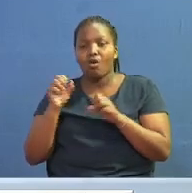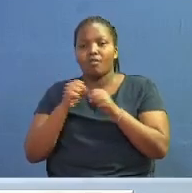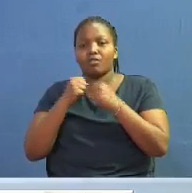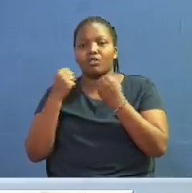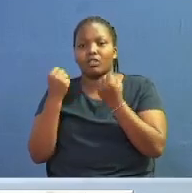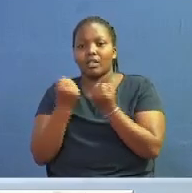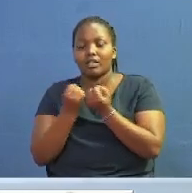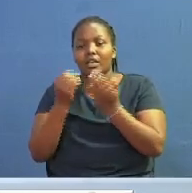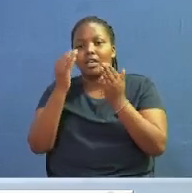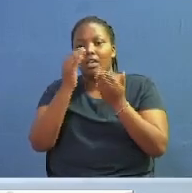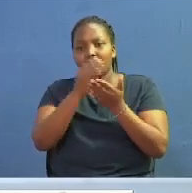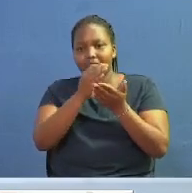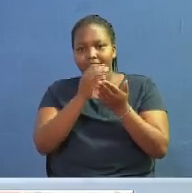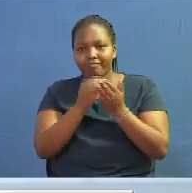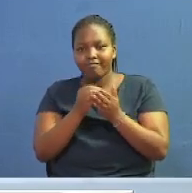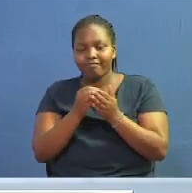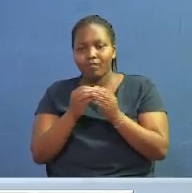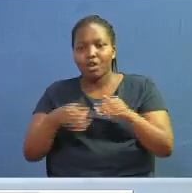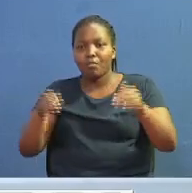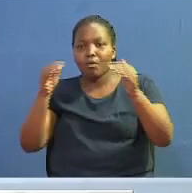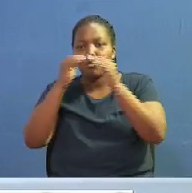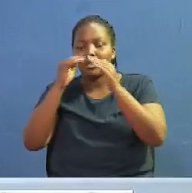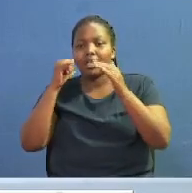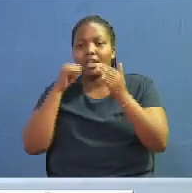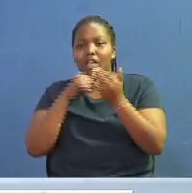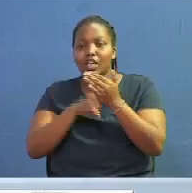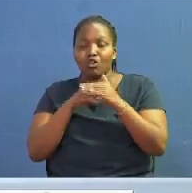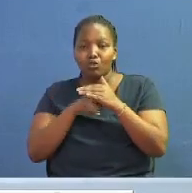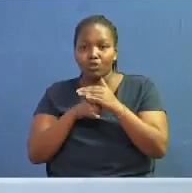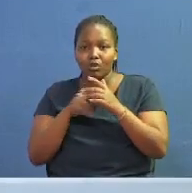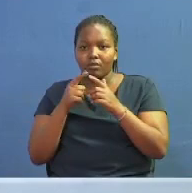promoting inclusion for people living with disabilities.